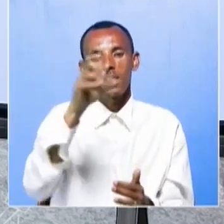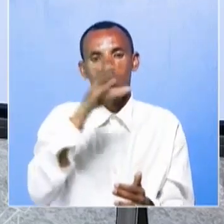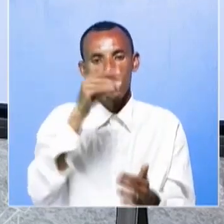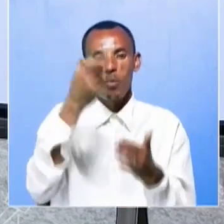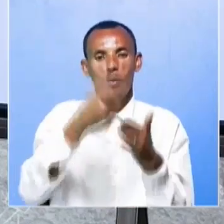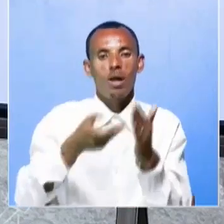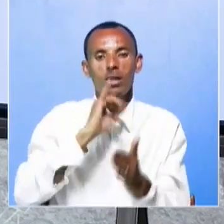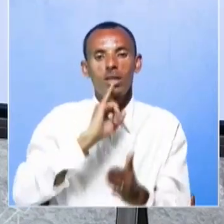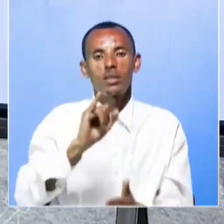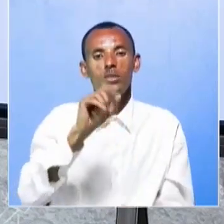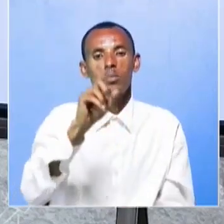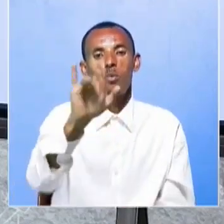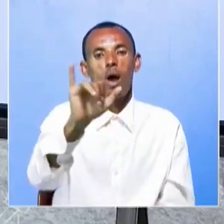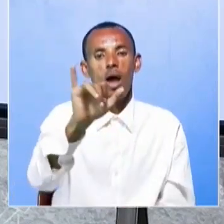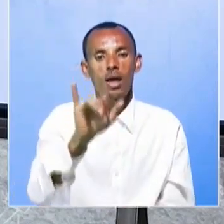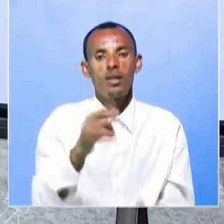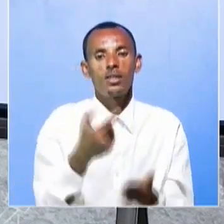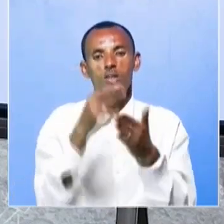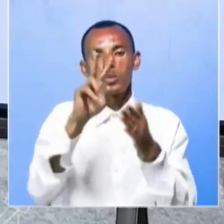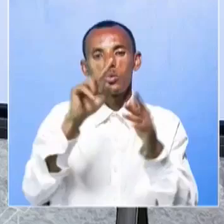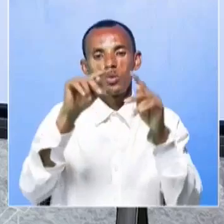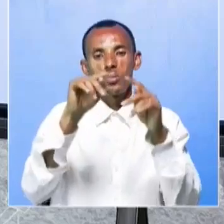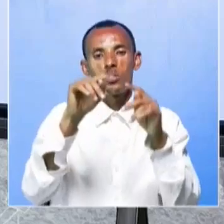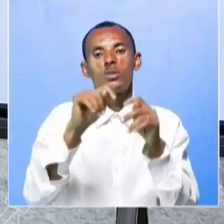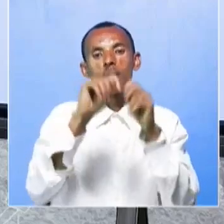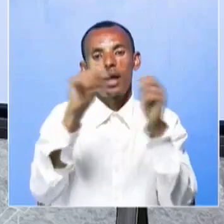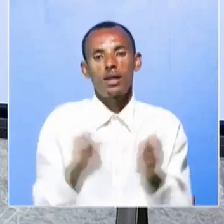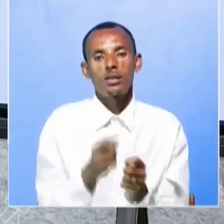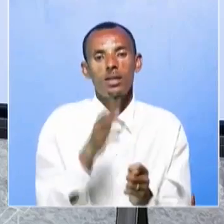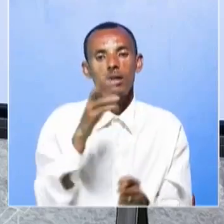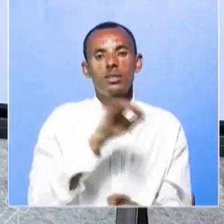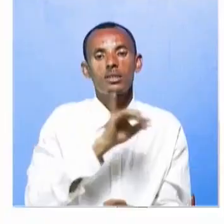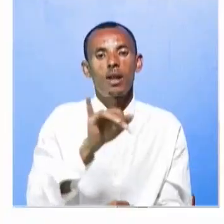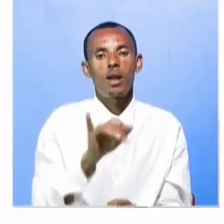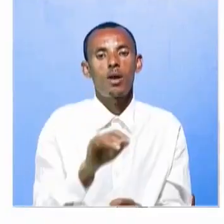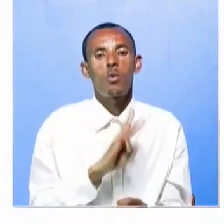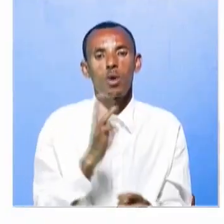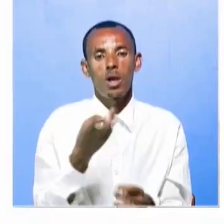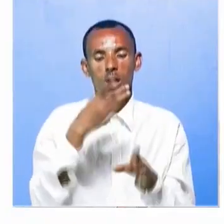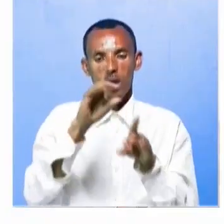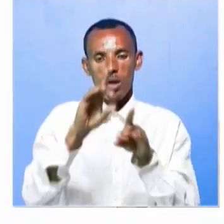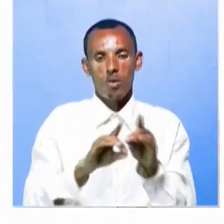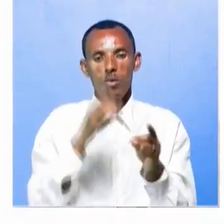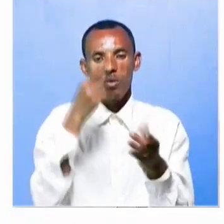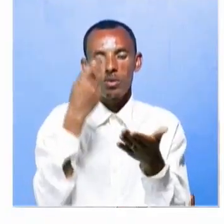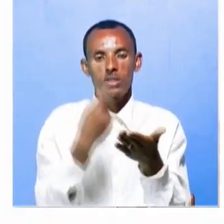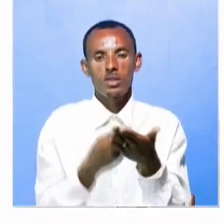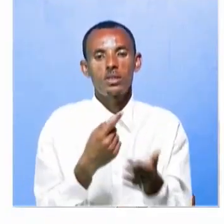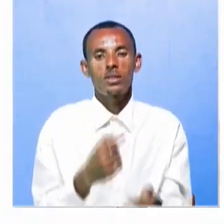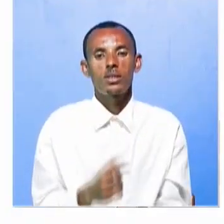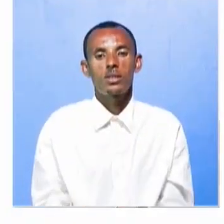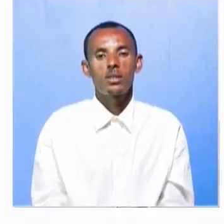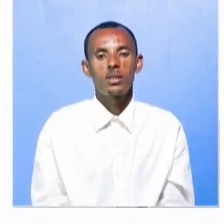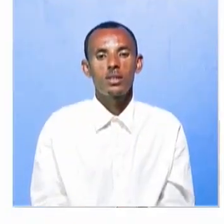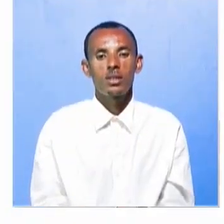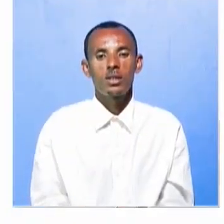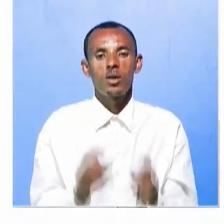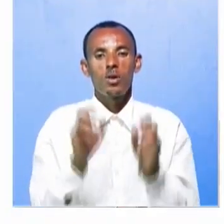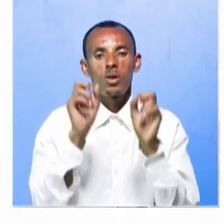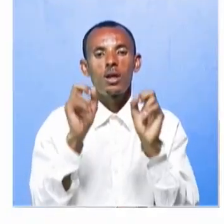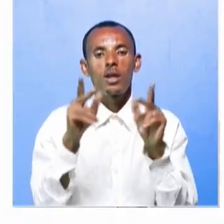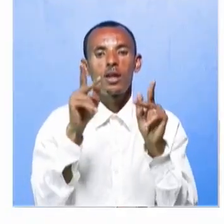so that these two triangles are similar? So we do this in this way. Okay,